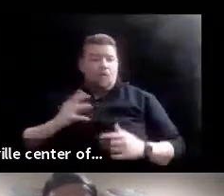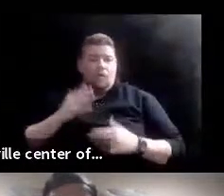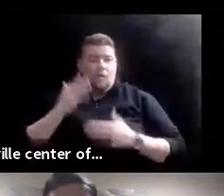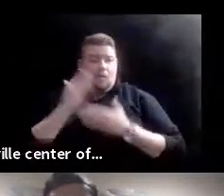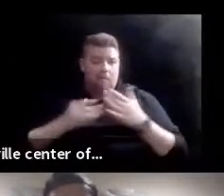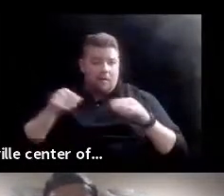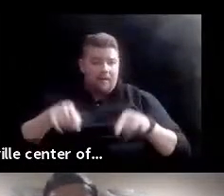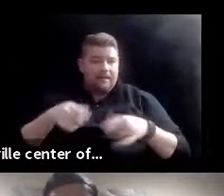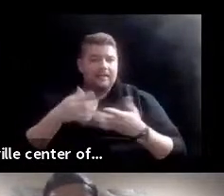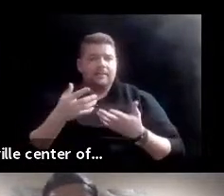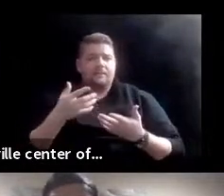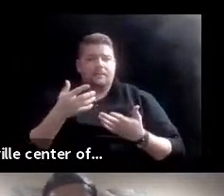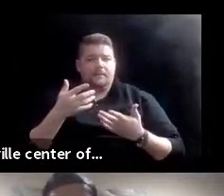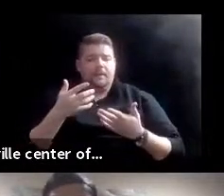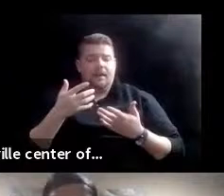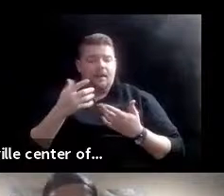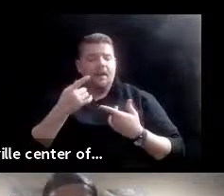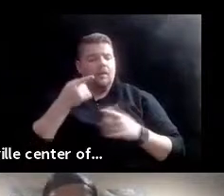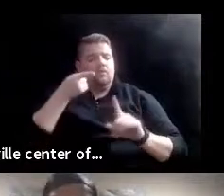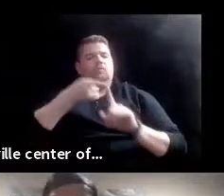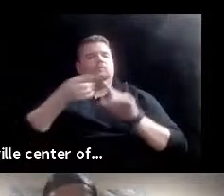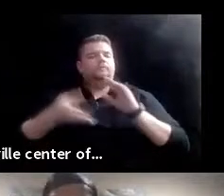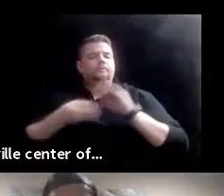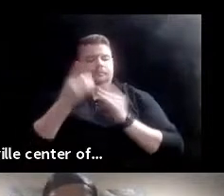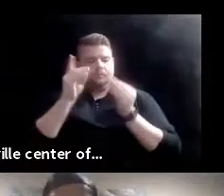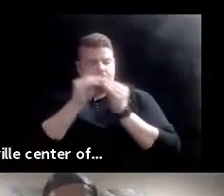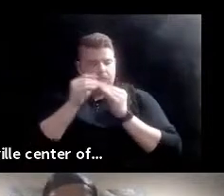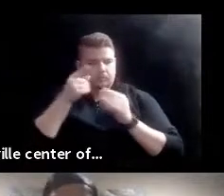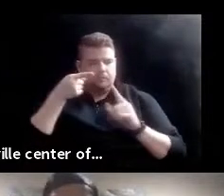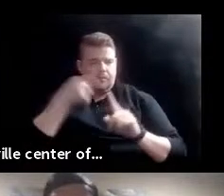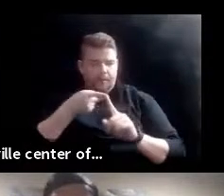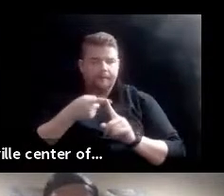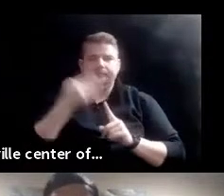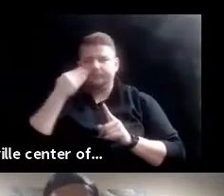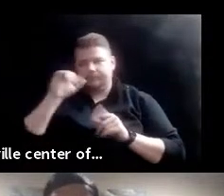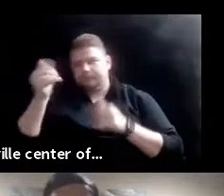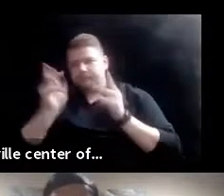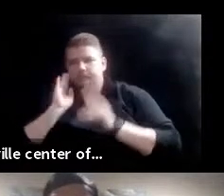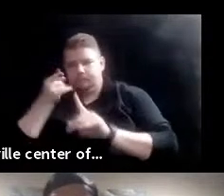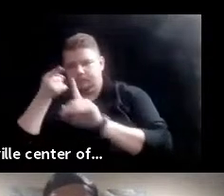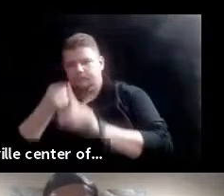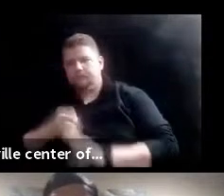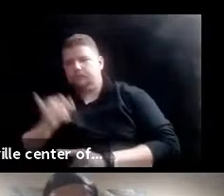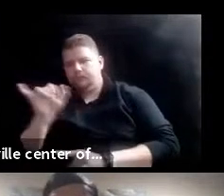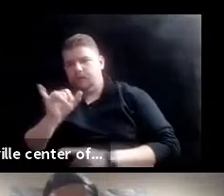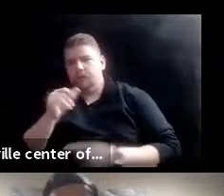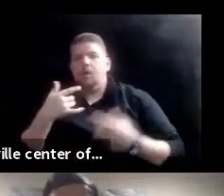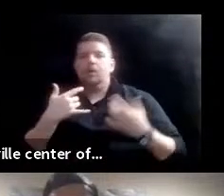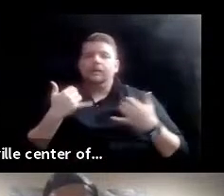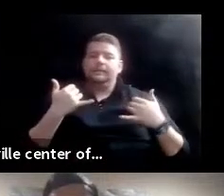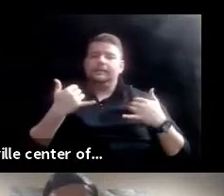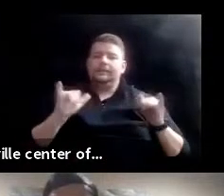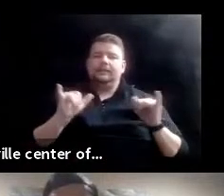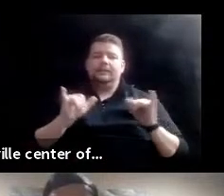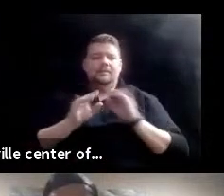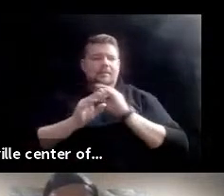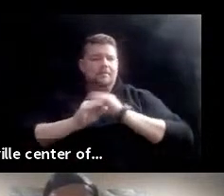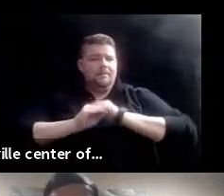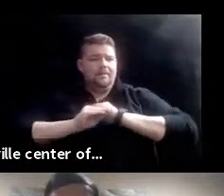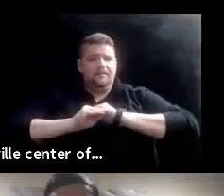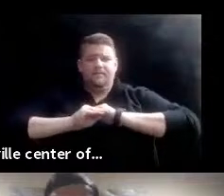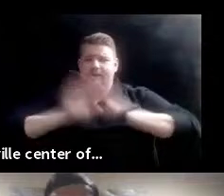this, but I do want to make one other point is that, and I know the other folks will make this too, is that we still want to make it very clear